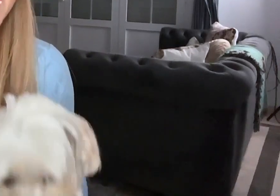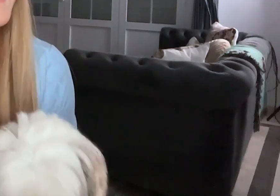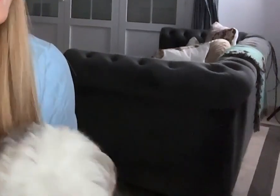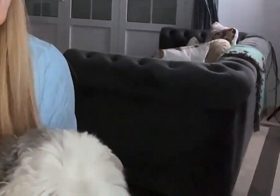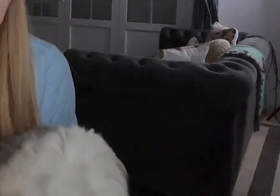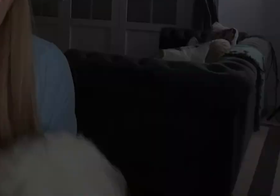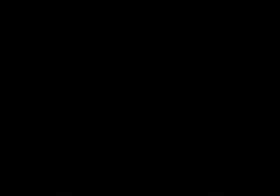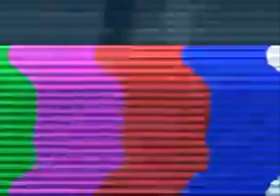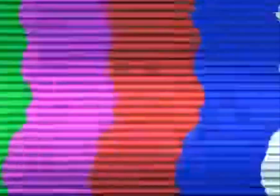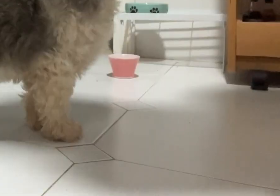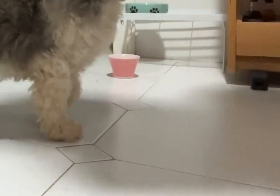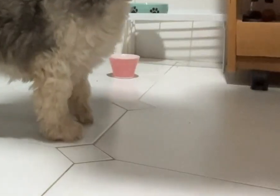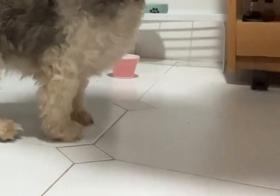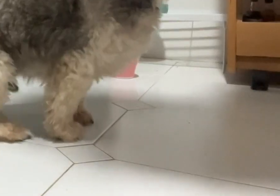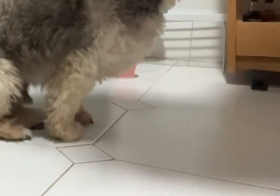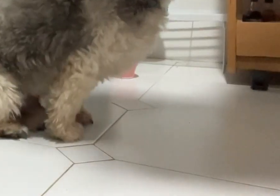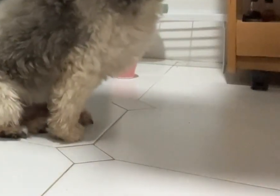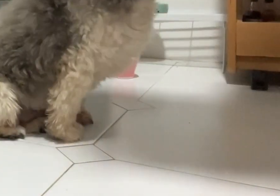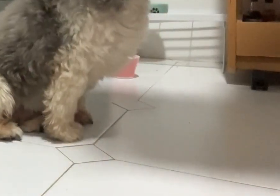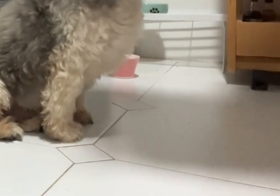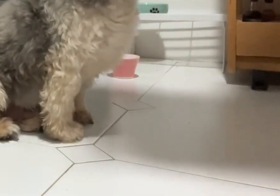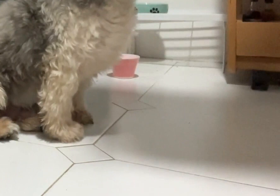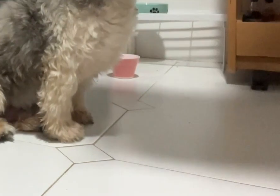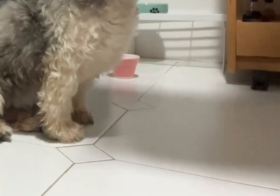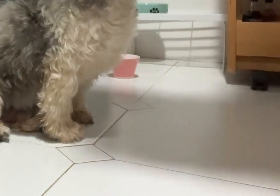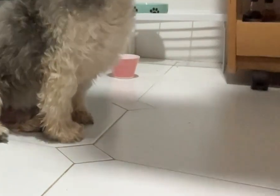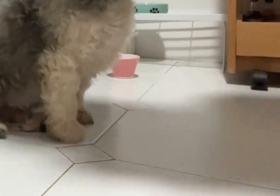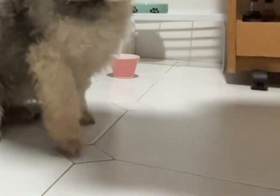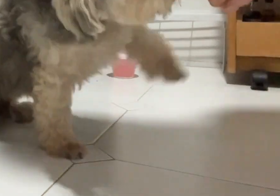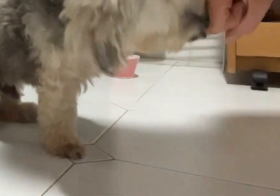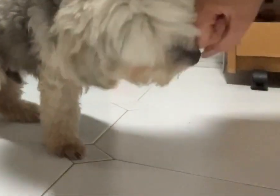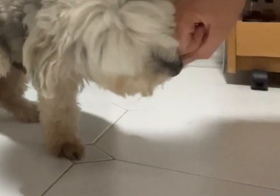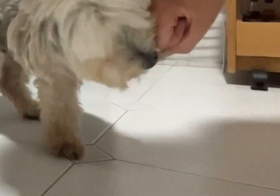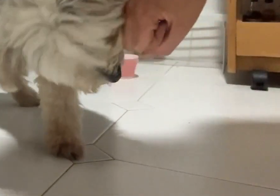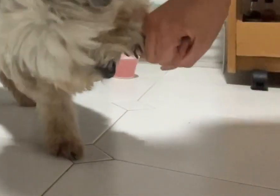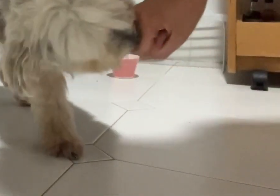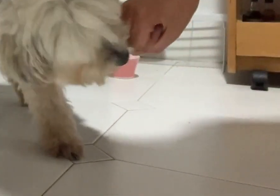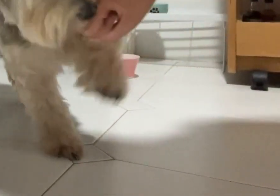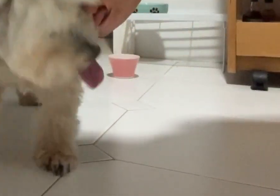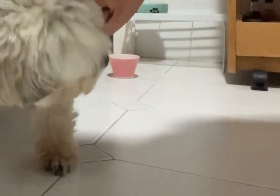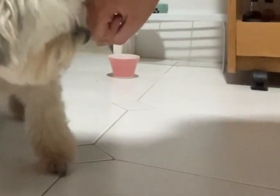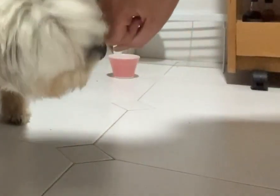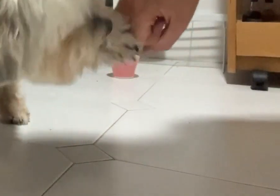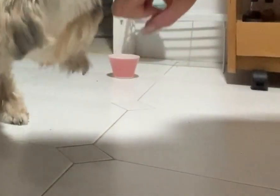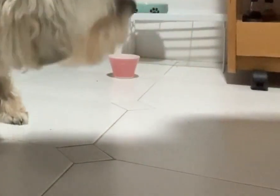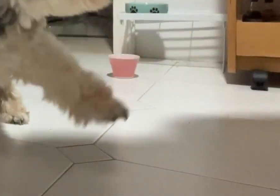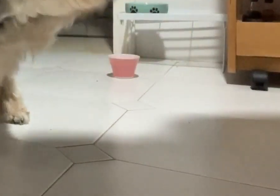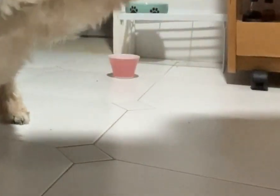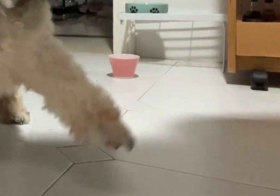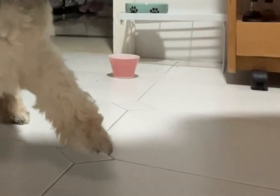for today. See you on the other side. Okay, sit. Good boy. Paw.